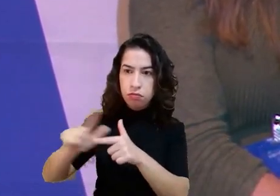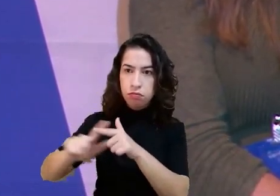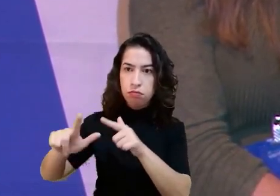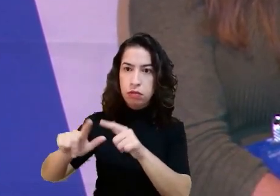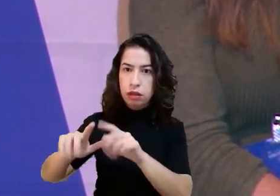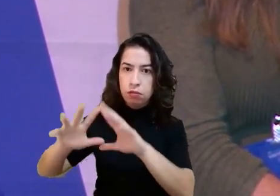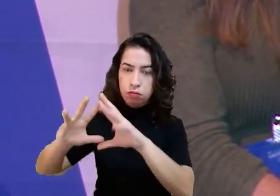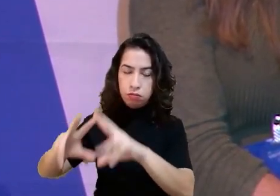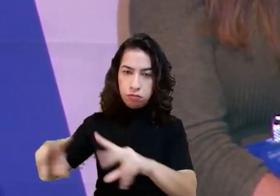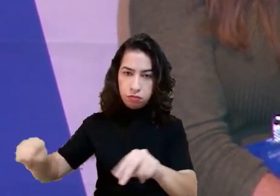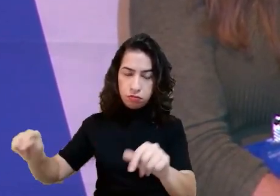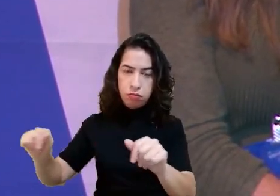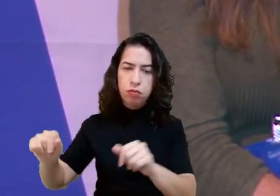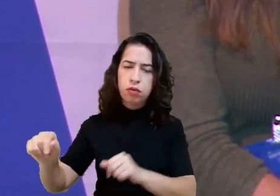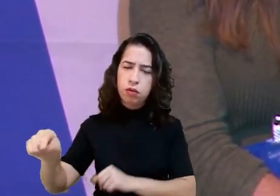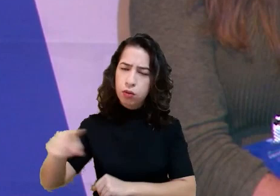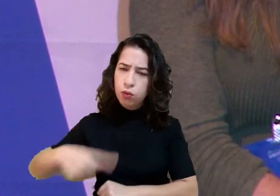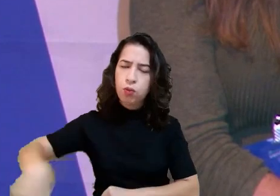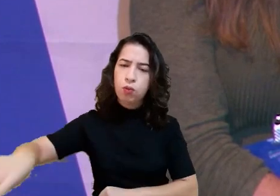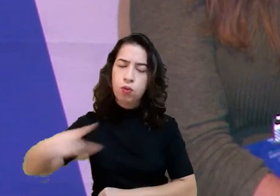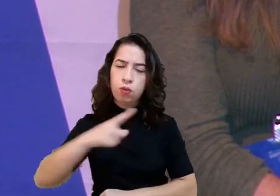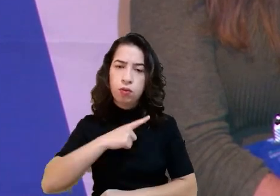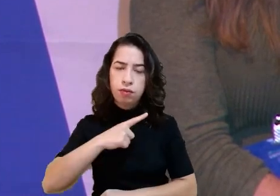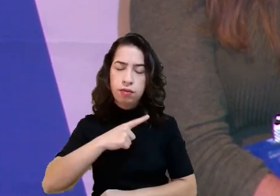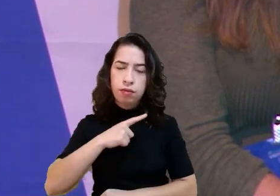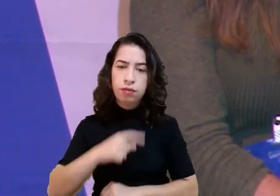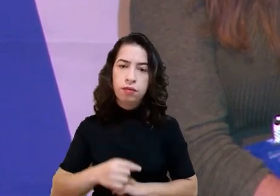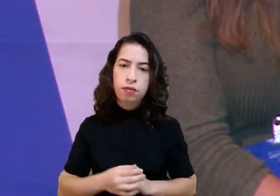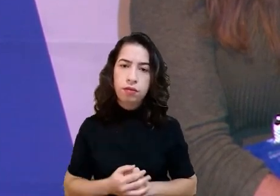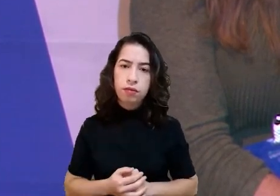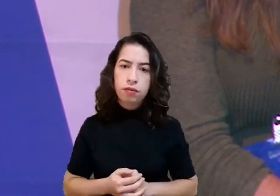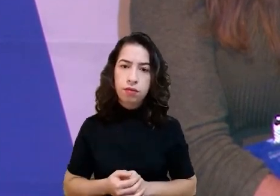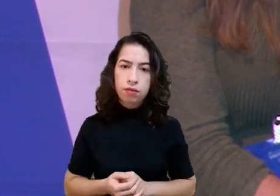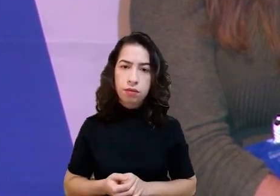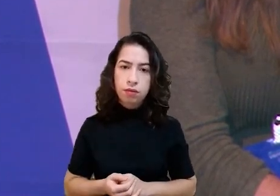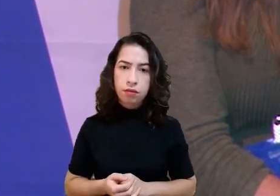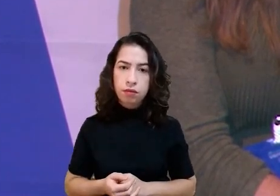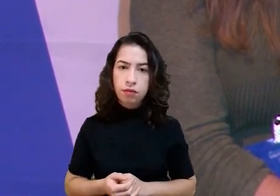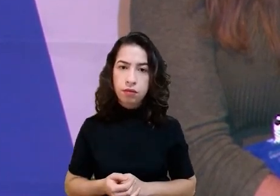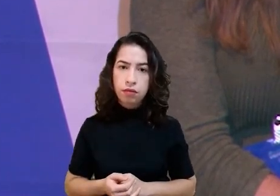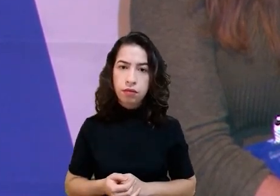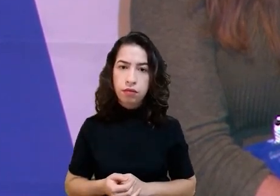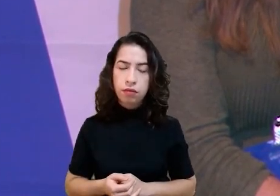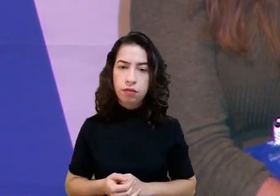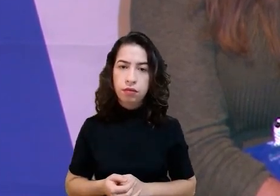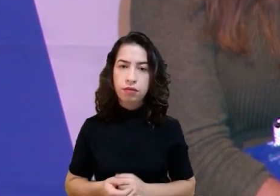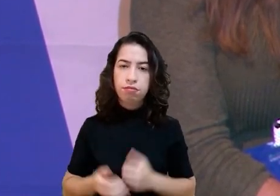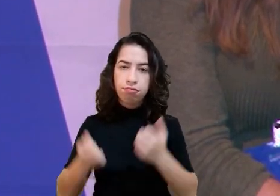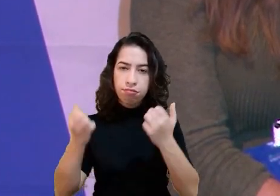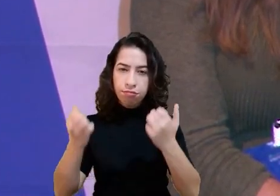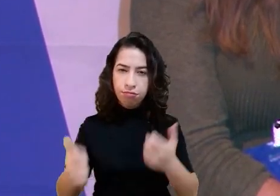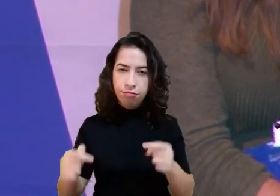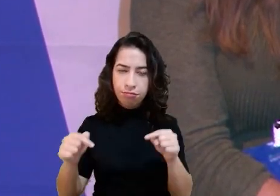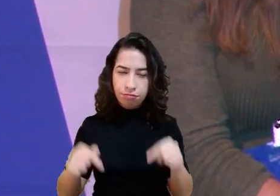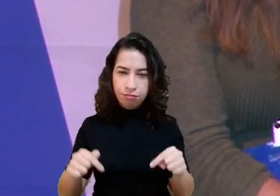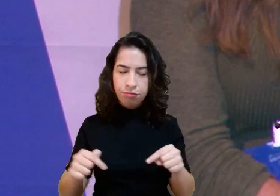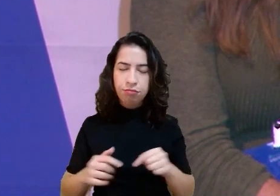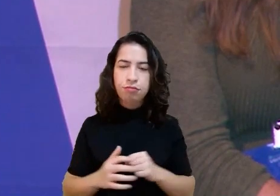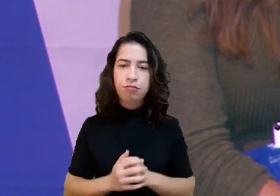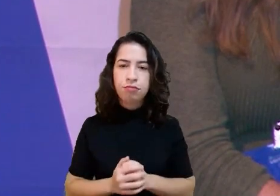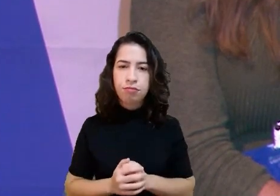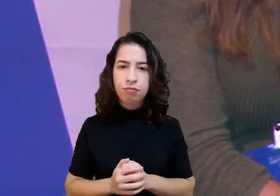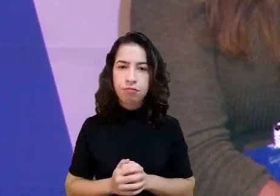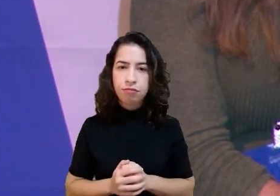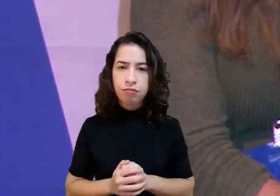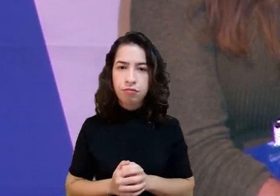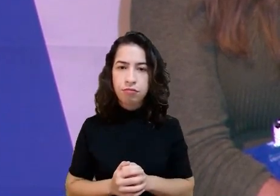problems that we all have, and as it was mentioned, you